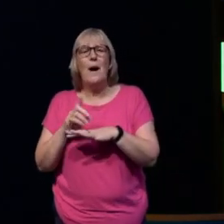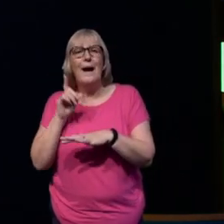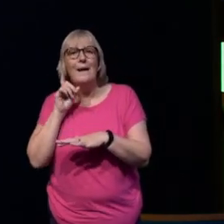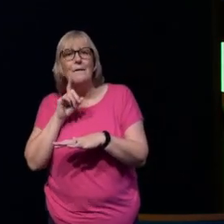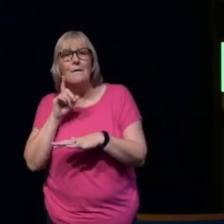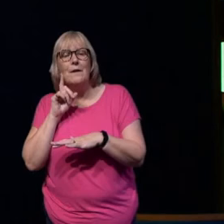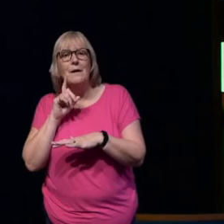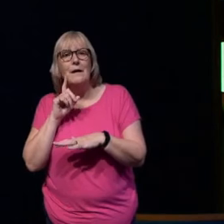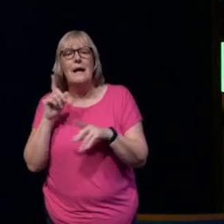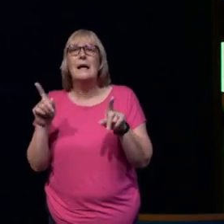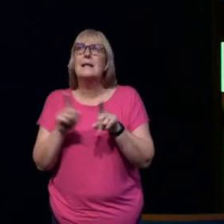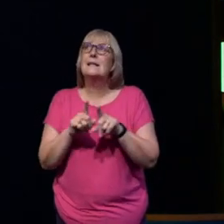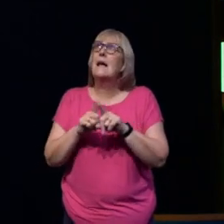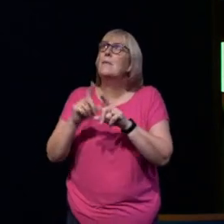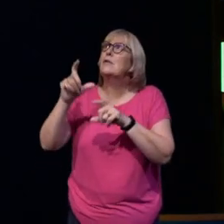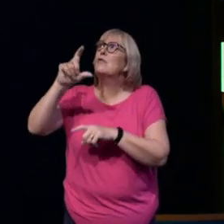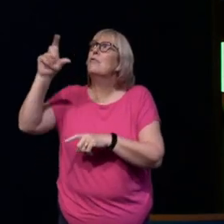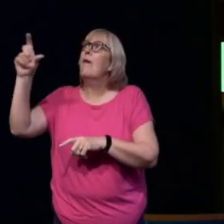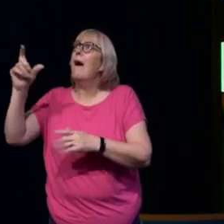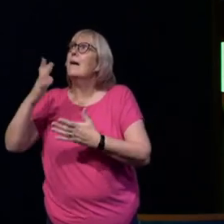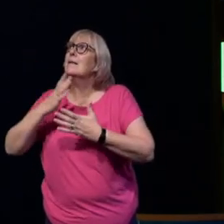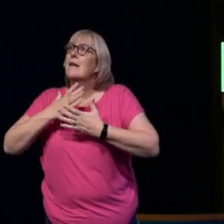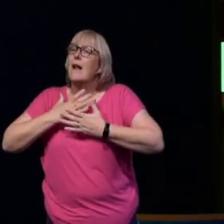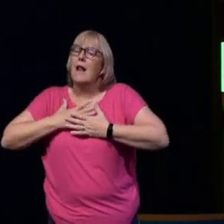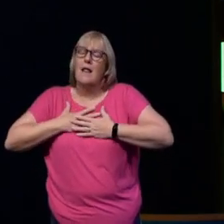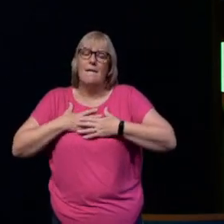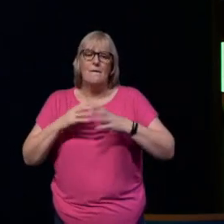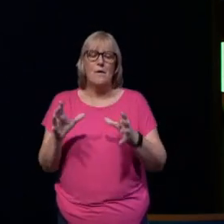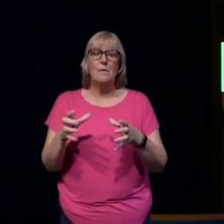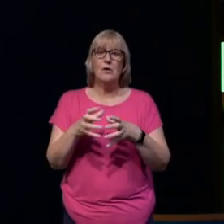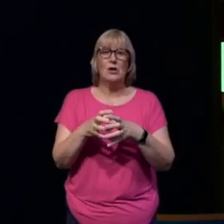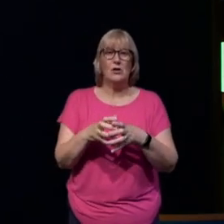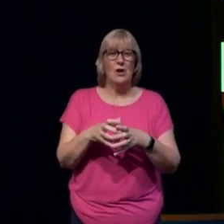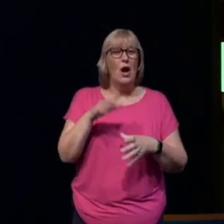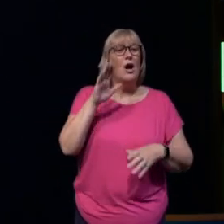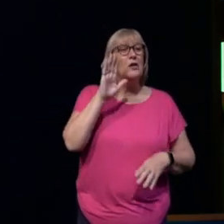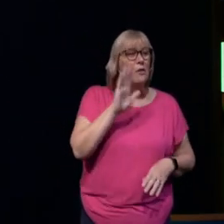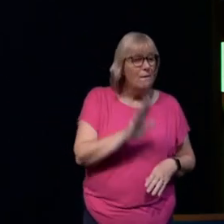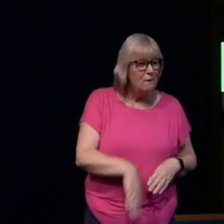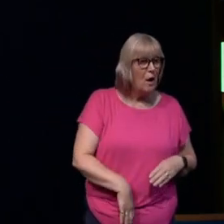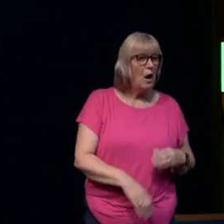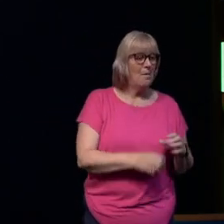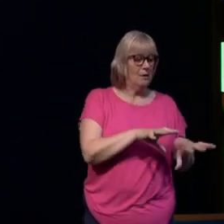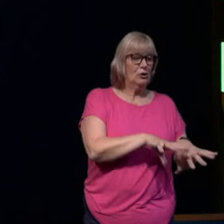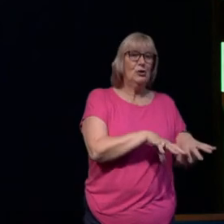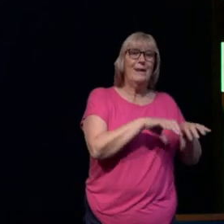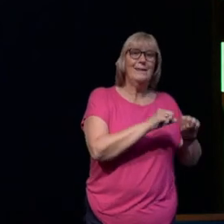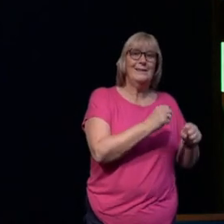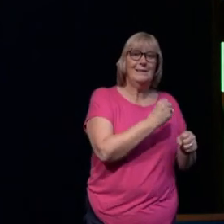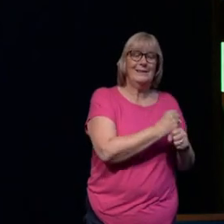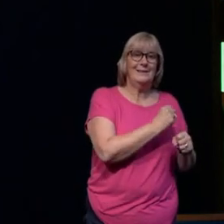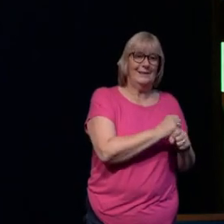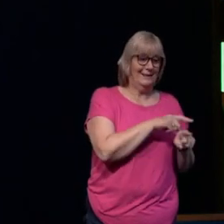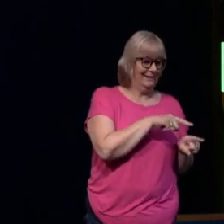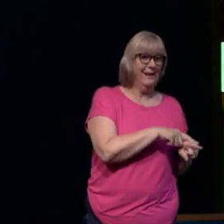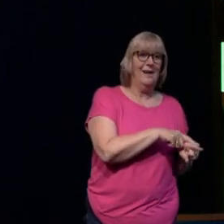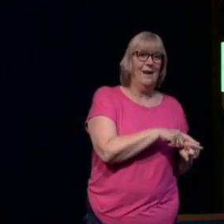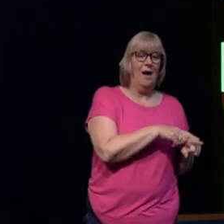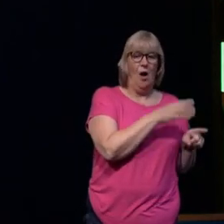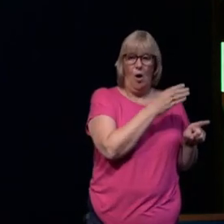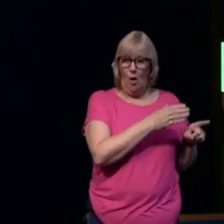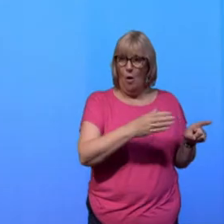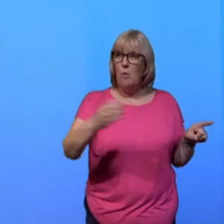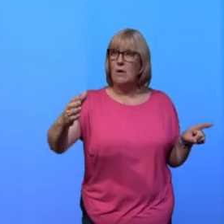church. And so it overturns from Genesis 2 onwards the foundation of human society, but also this picture